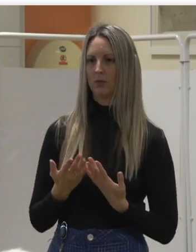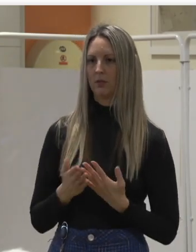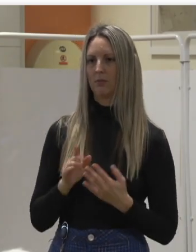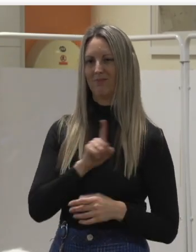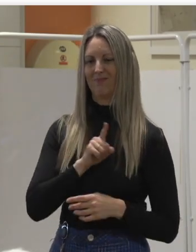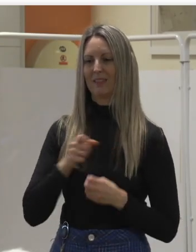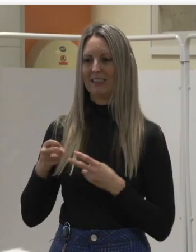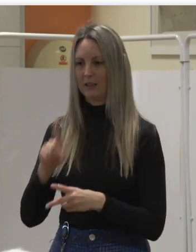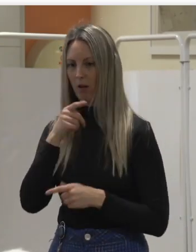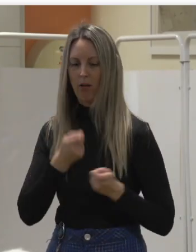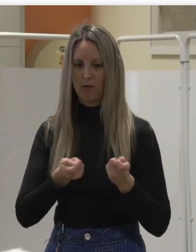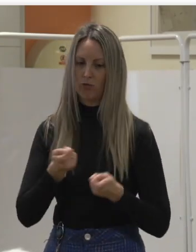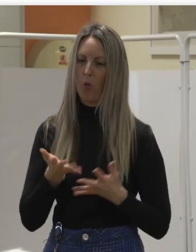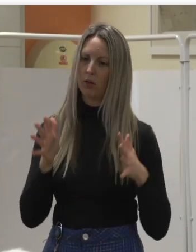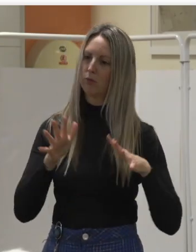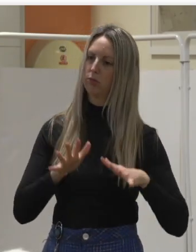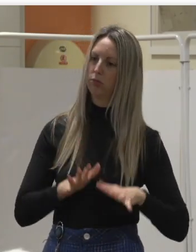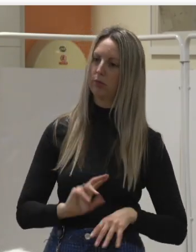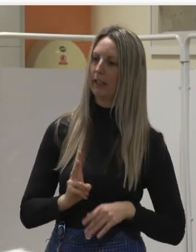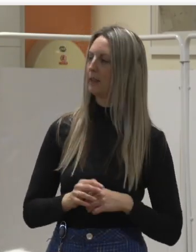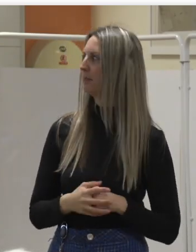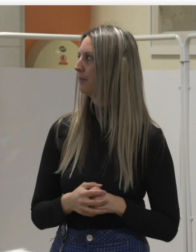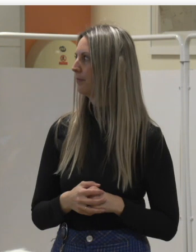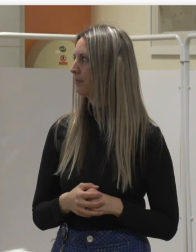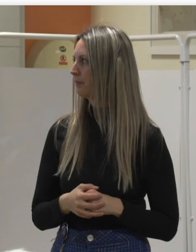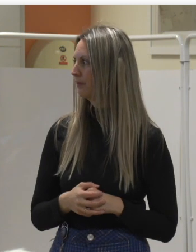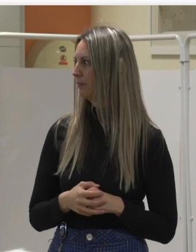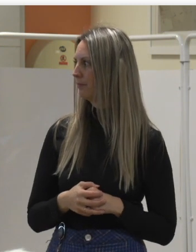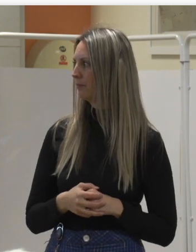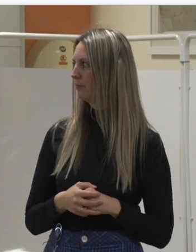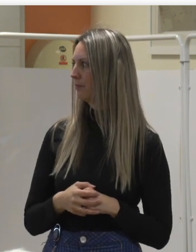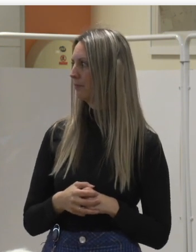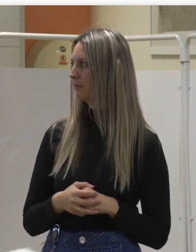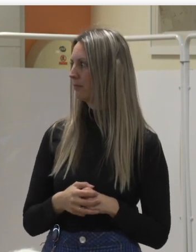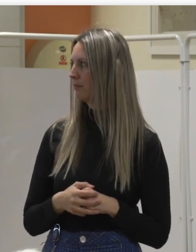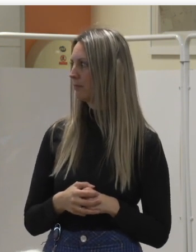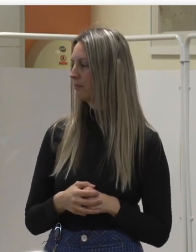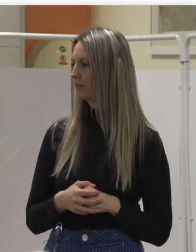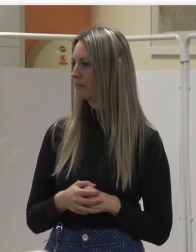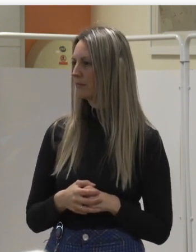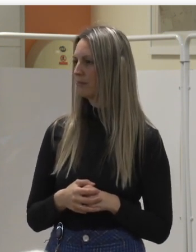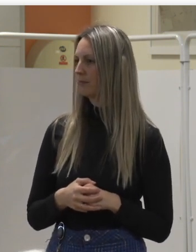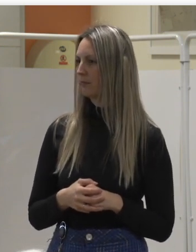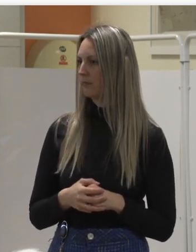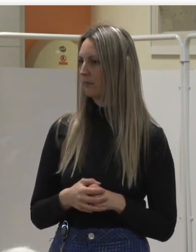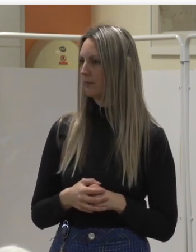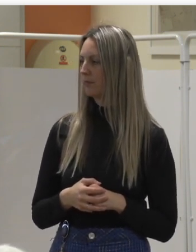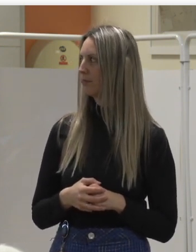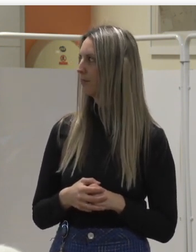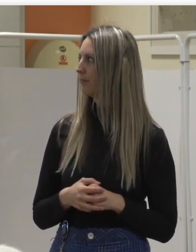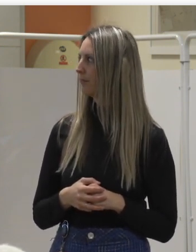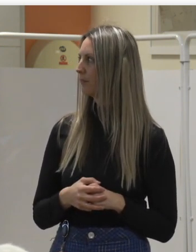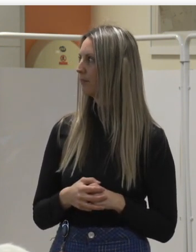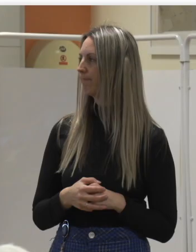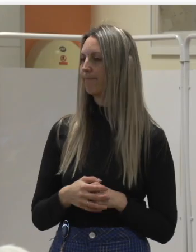how pain itself causes different aspects of the symptoms. Now, coming to the